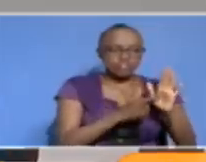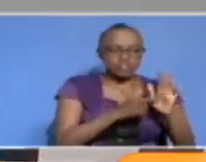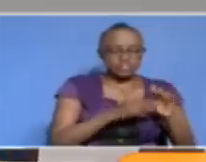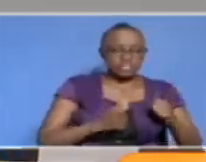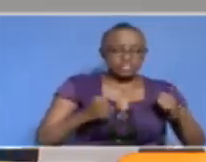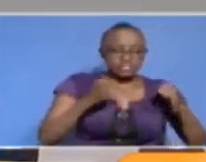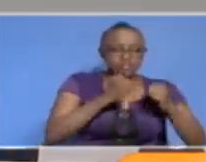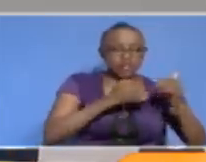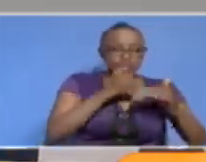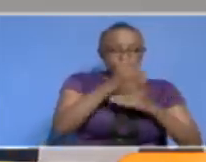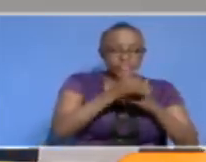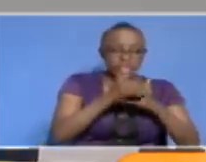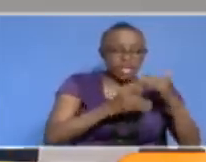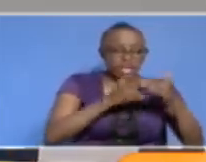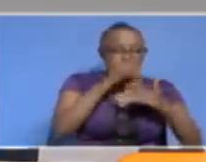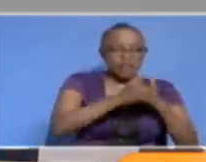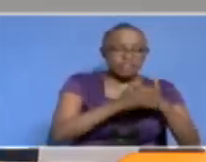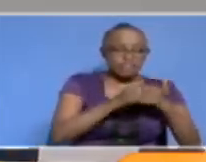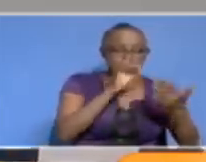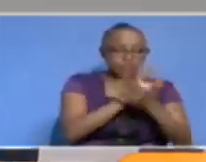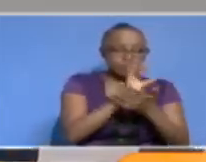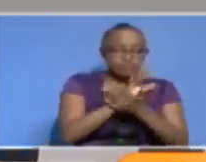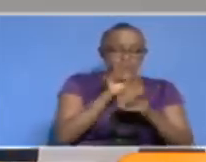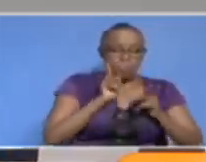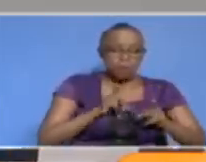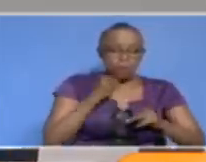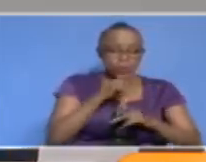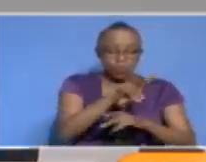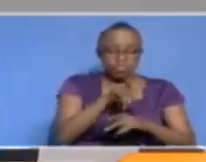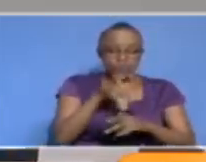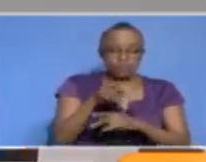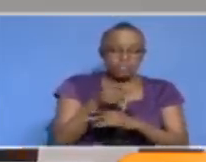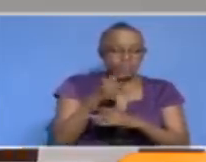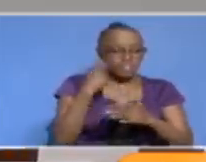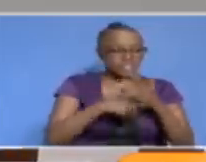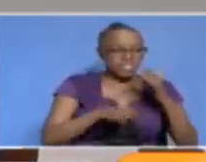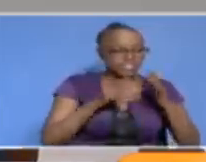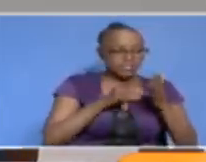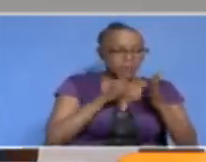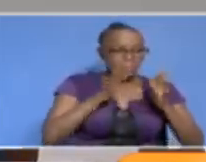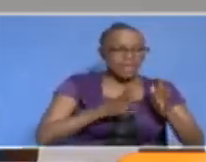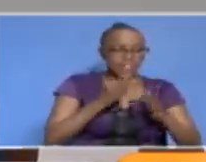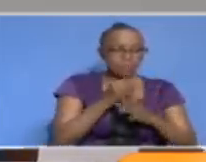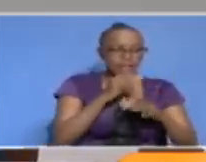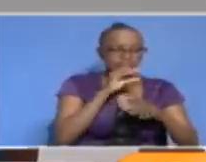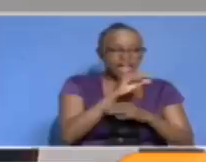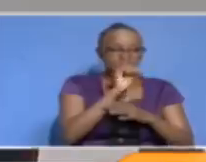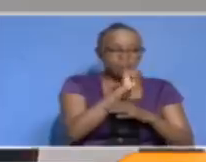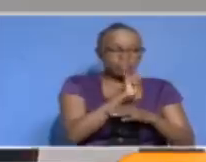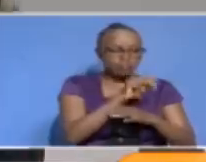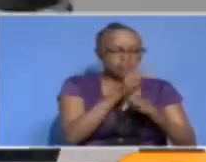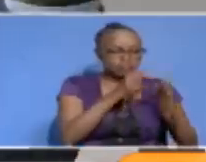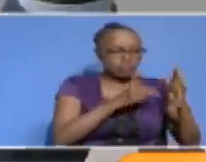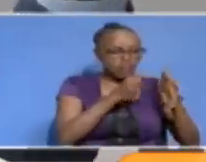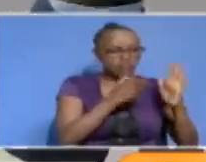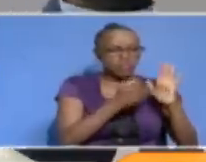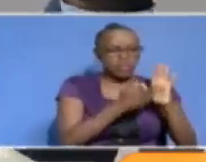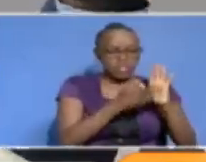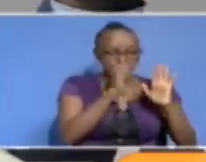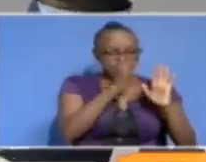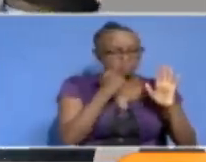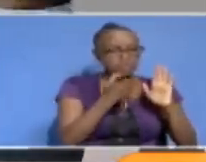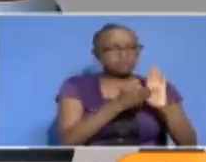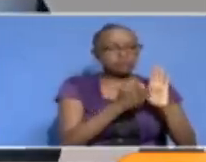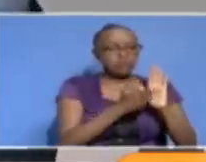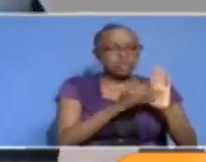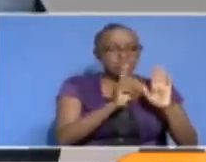here, after firing those people who are stealing taxpayers' money in cash, here I can monitor now from the dashboard. Today,